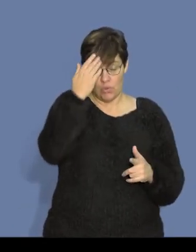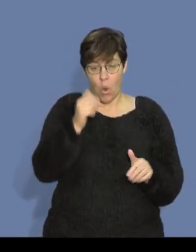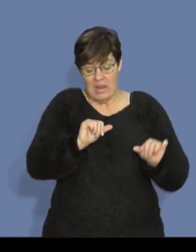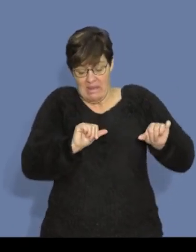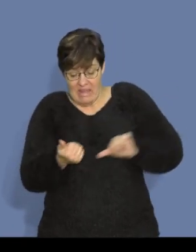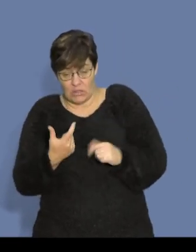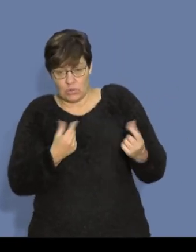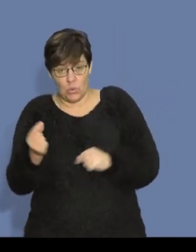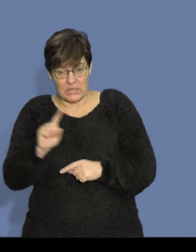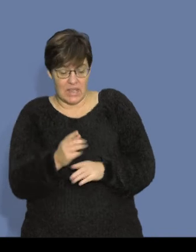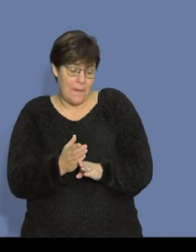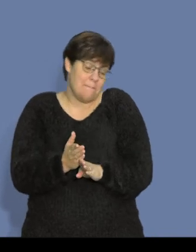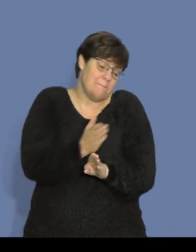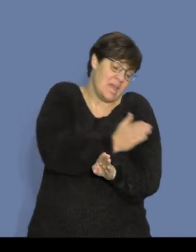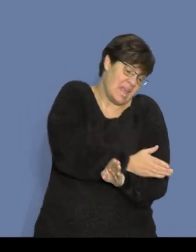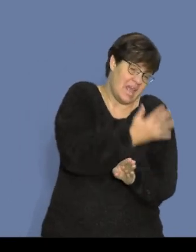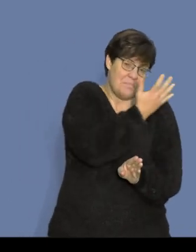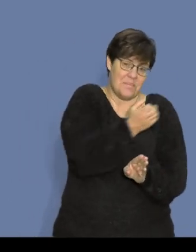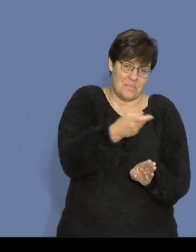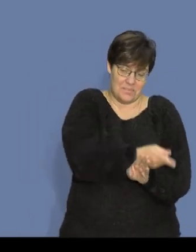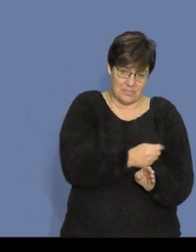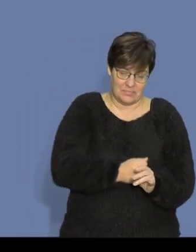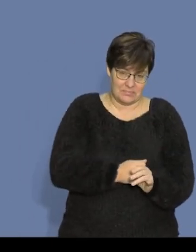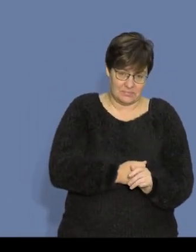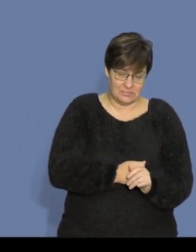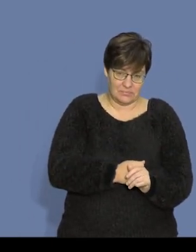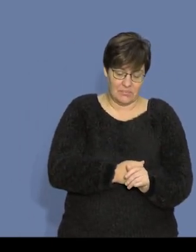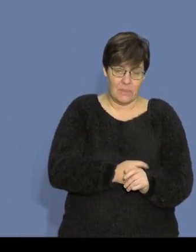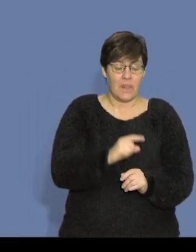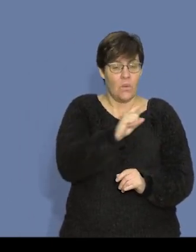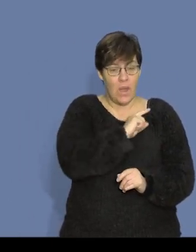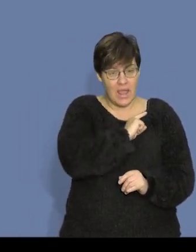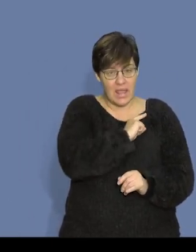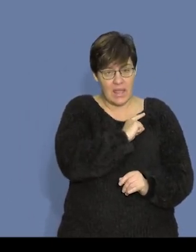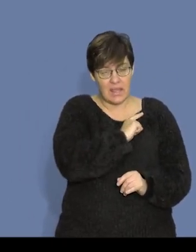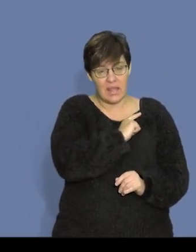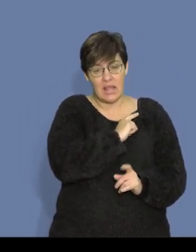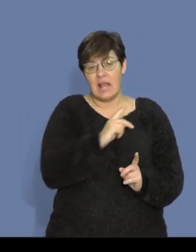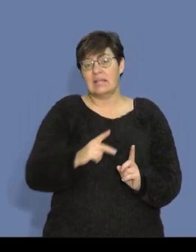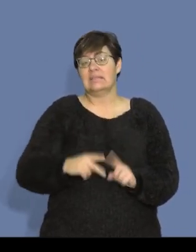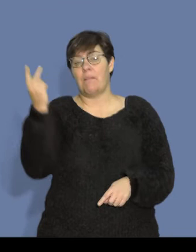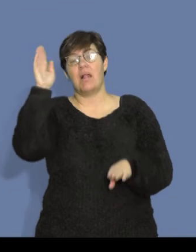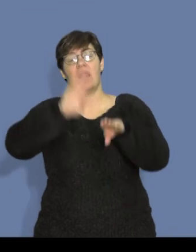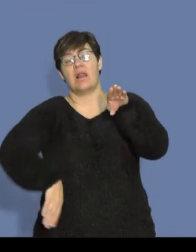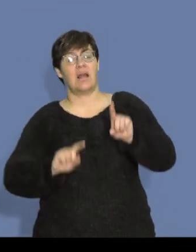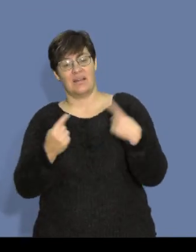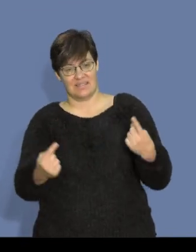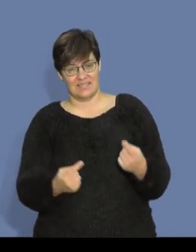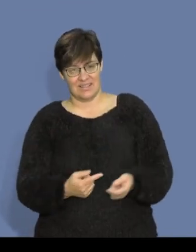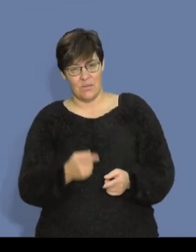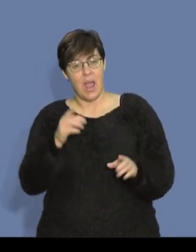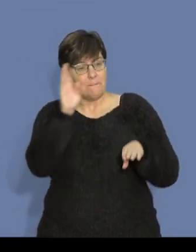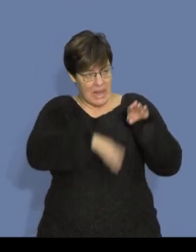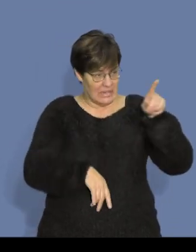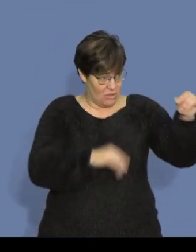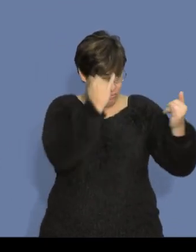answer is based on a previous calculation. And as a result, there's no double penalty applied for